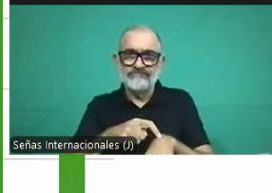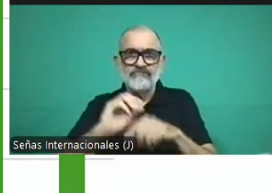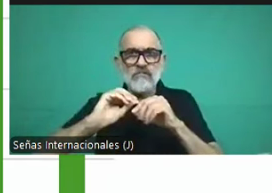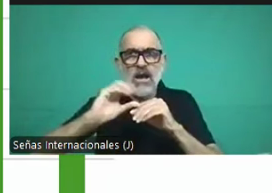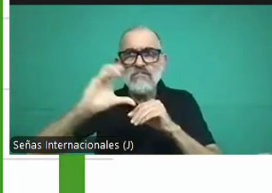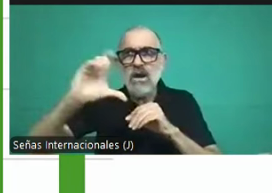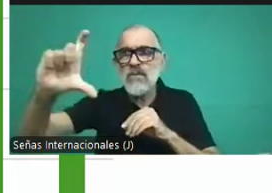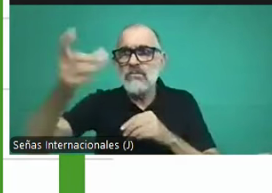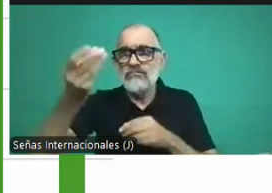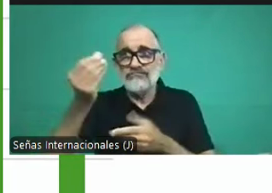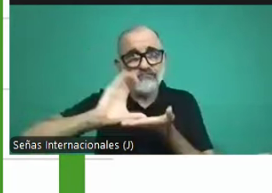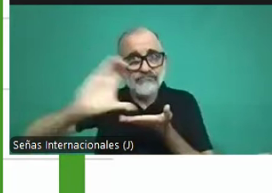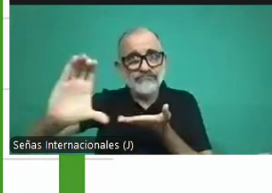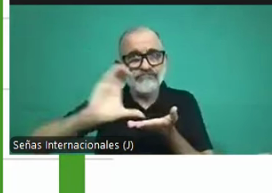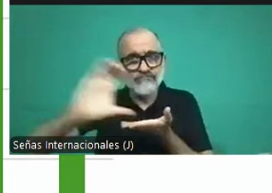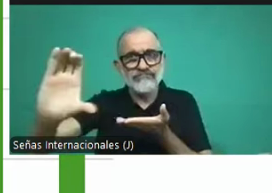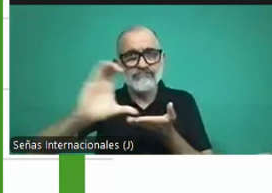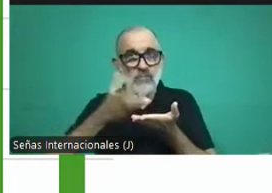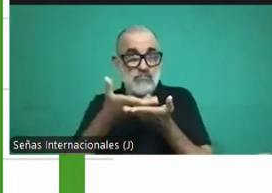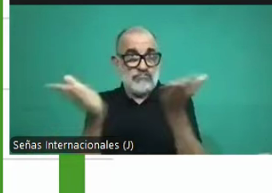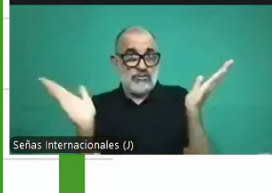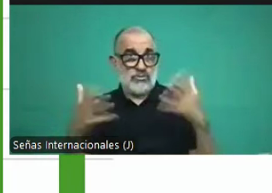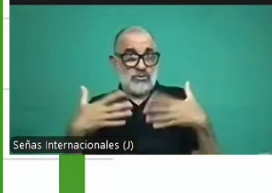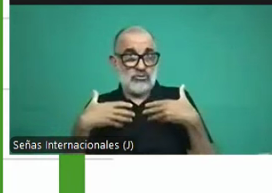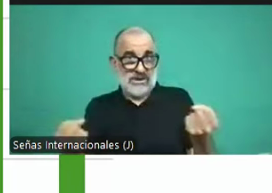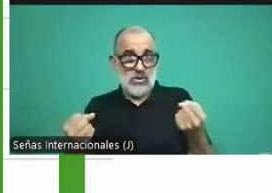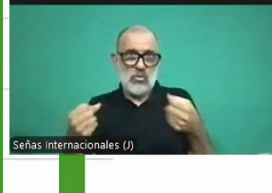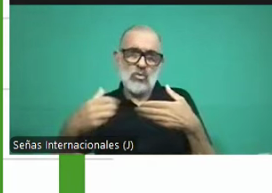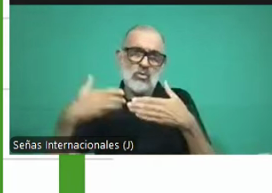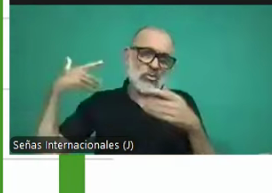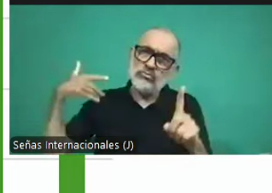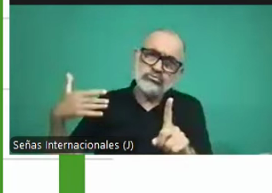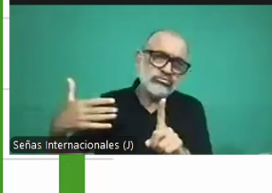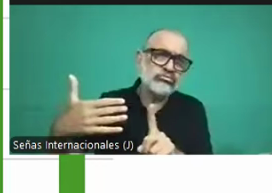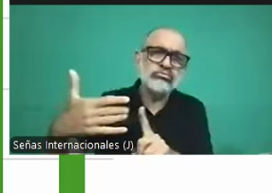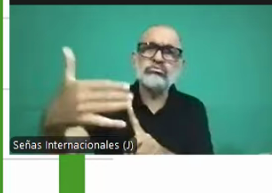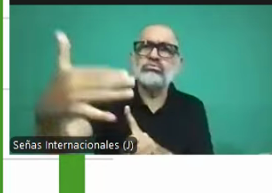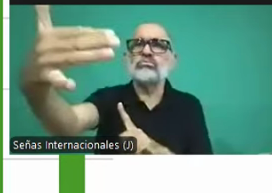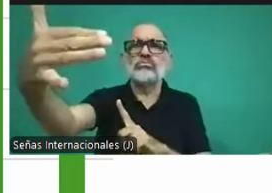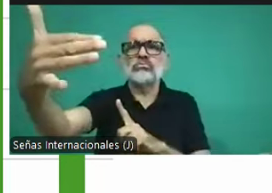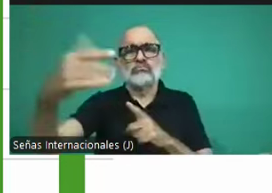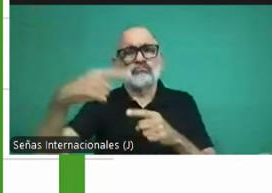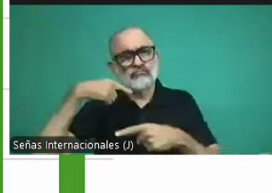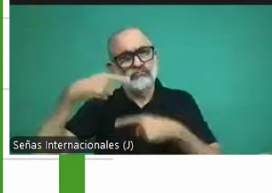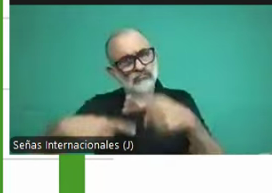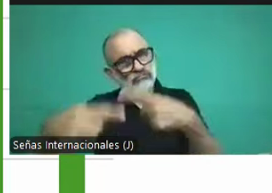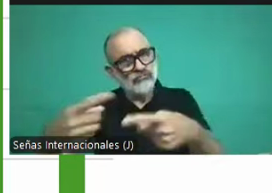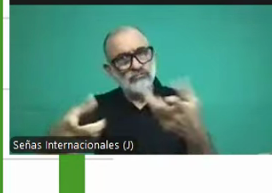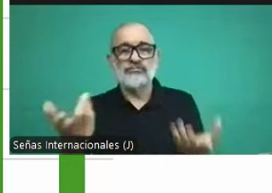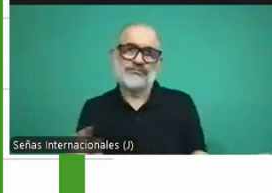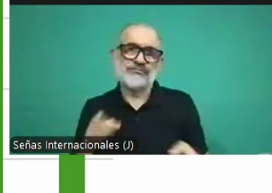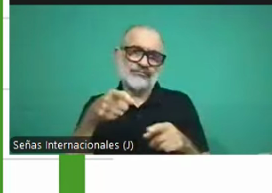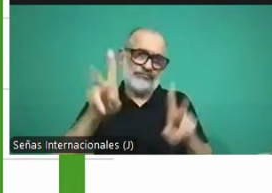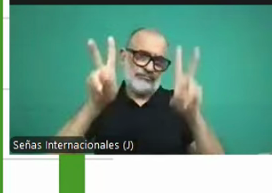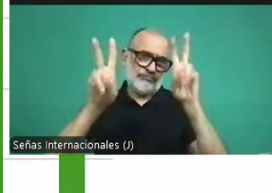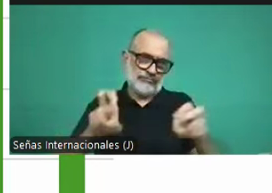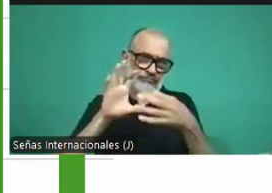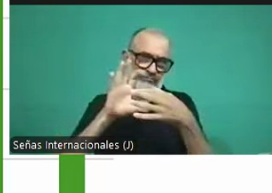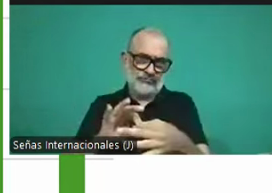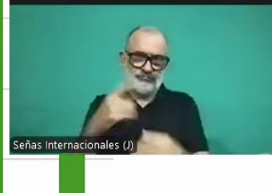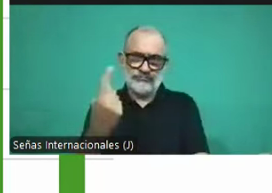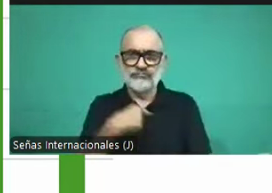in expenditure in health throughout this series. So, like we said, we